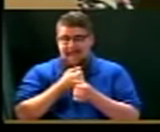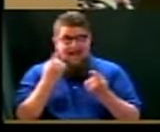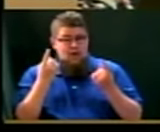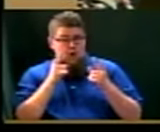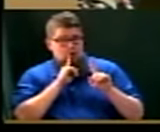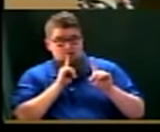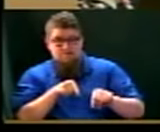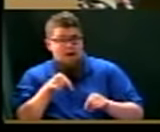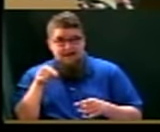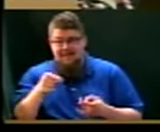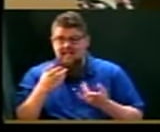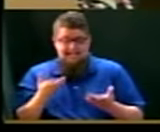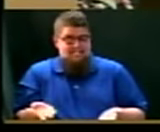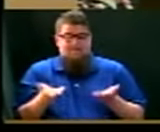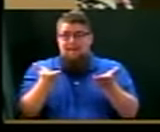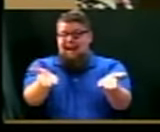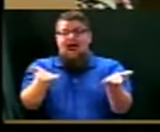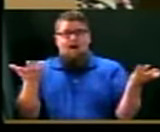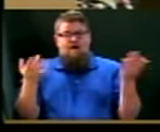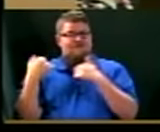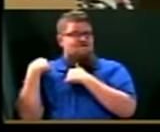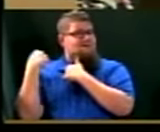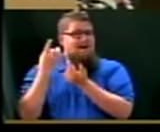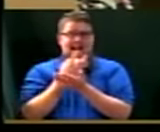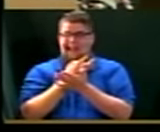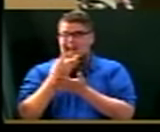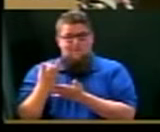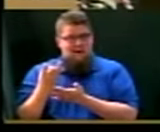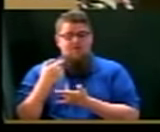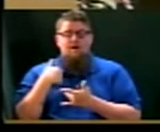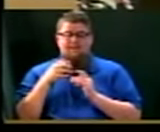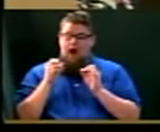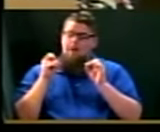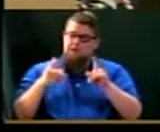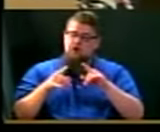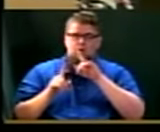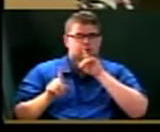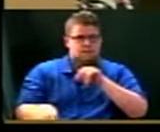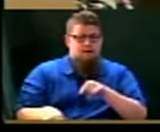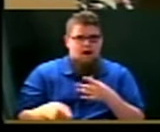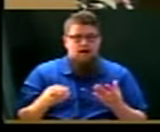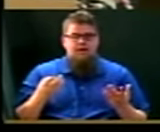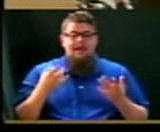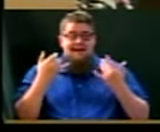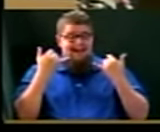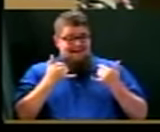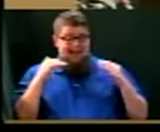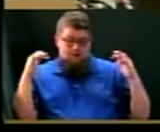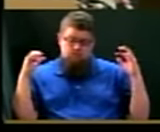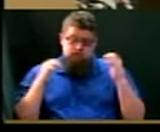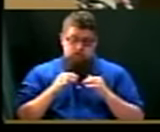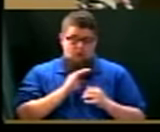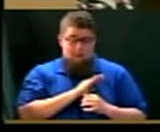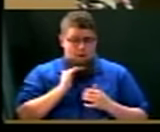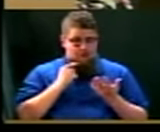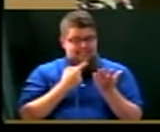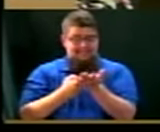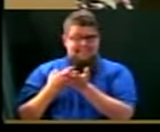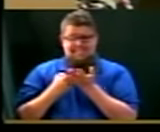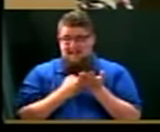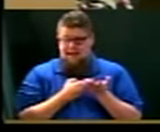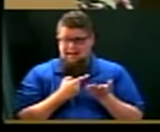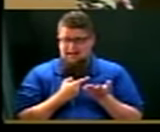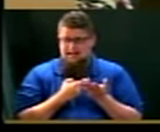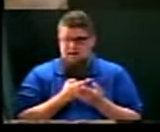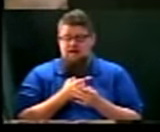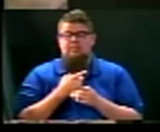we've been, it's been out here, and I'm just saying, we've had opportunity to respond. Now we want to get together as a whole board and talk about it, so I'm just asking.